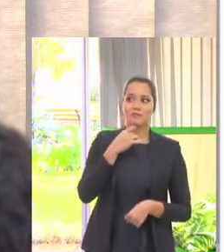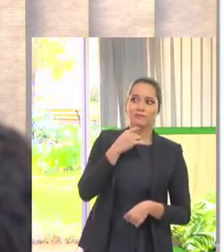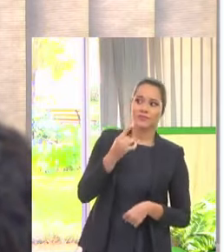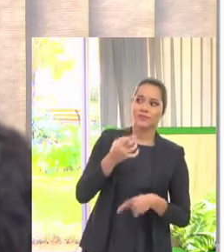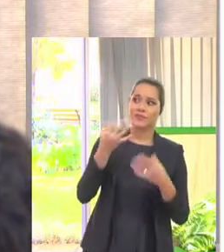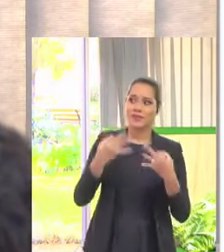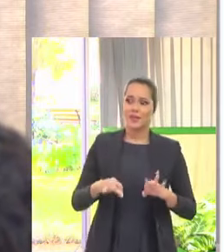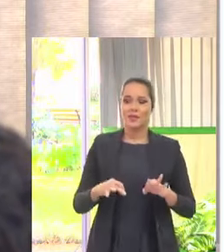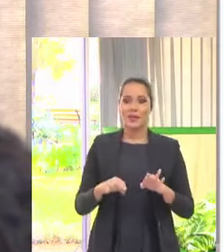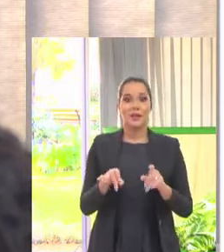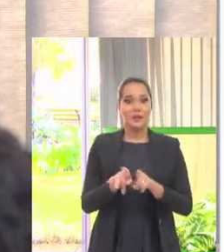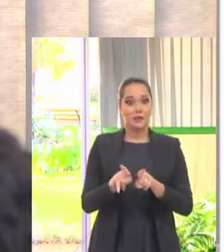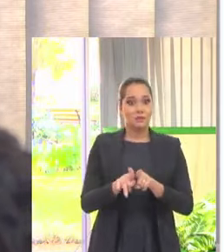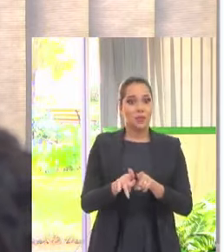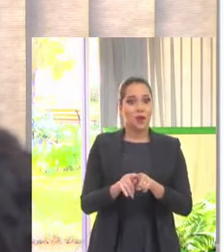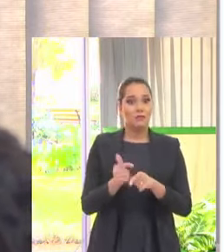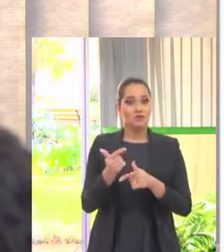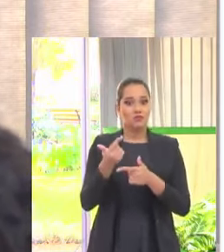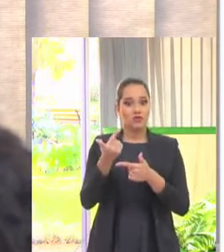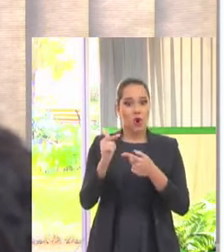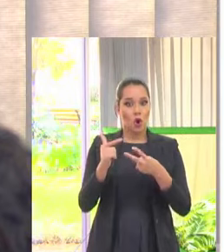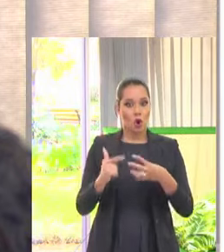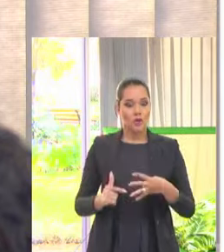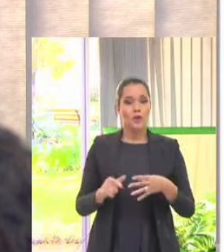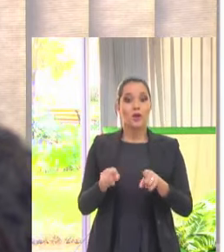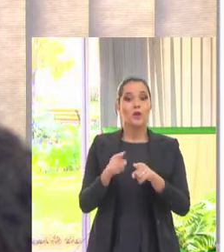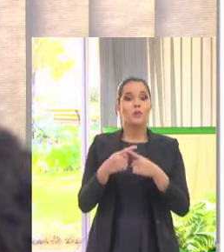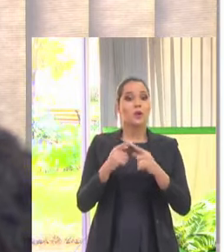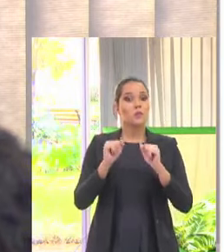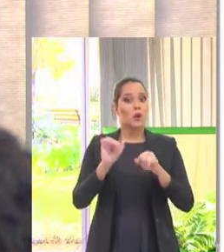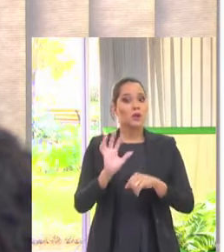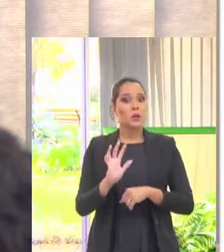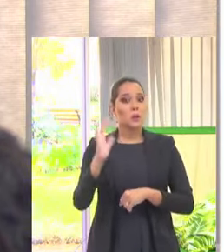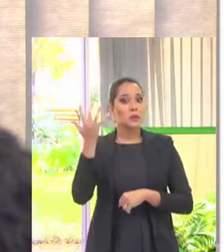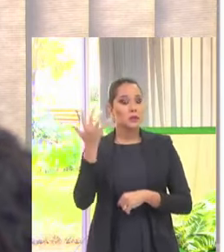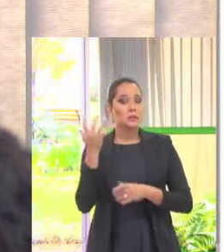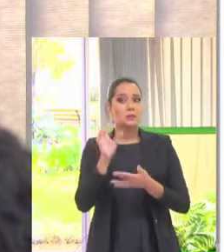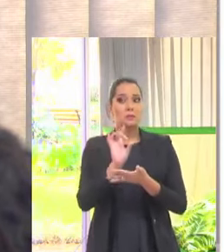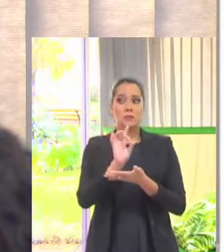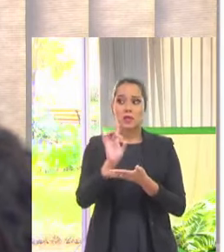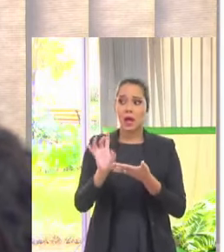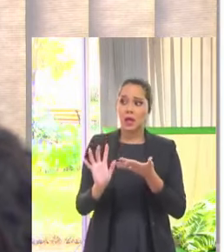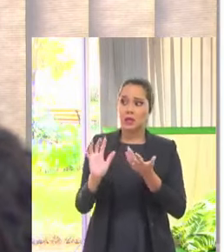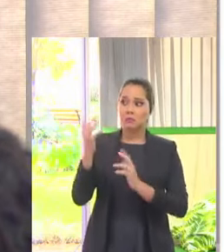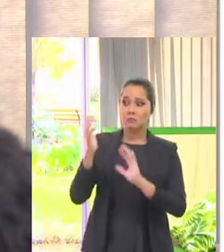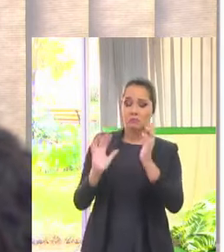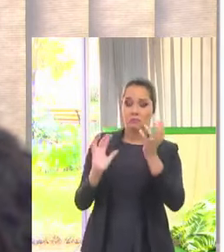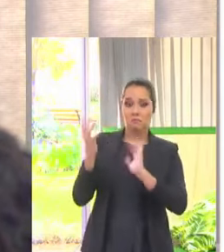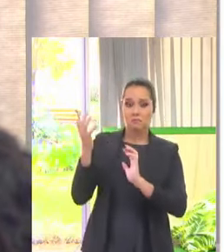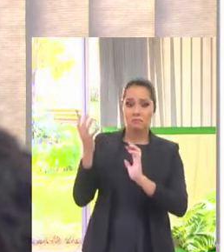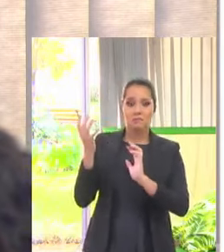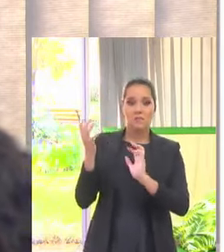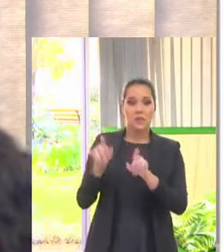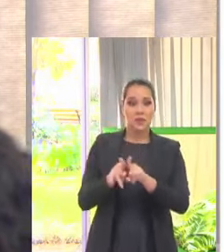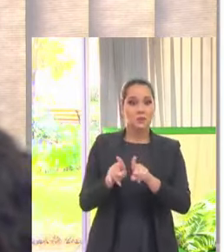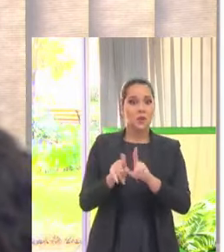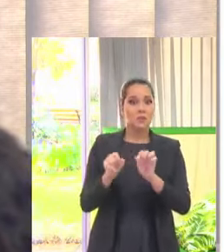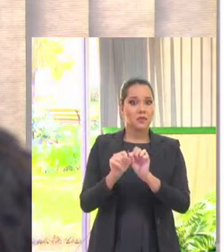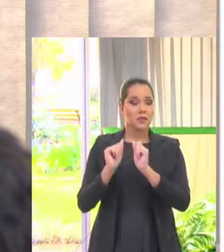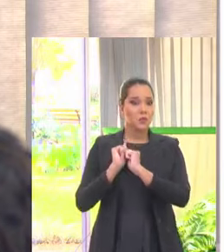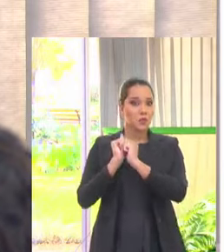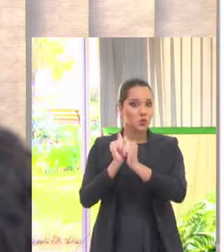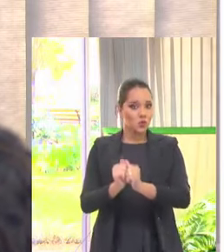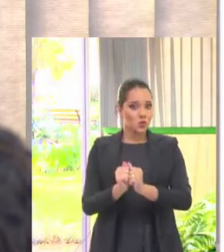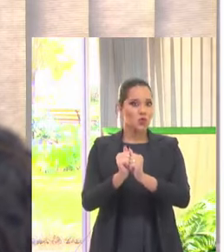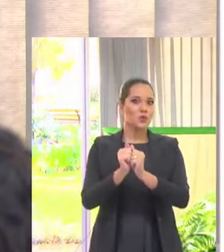the reasons why it might have happened in each case, and then to build together potential avenues